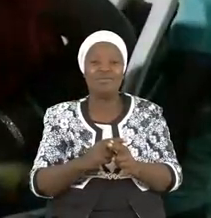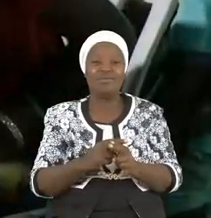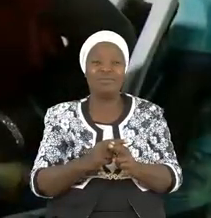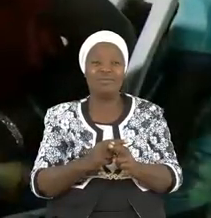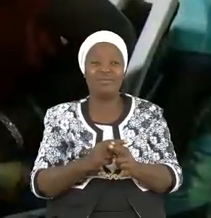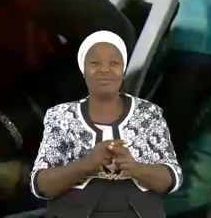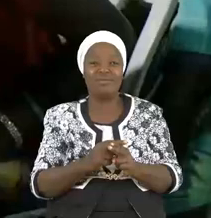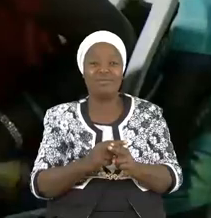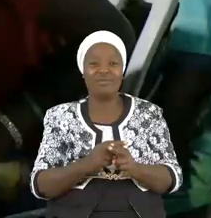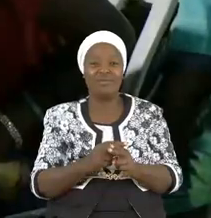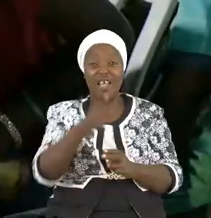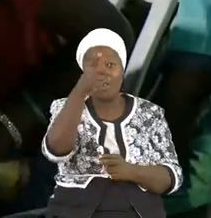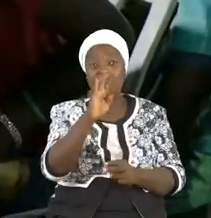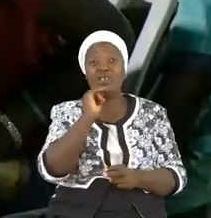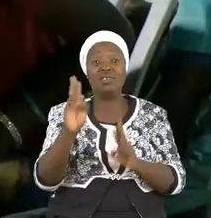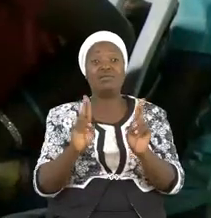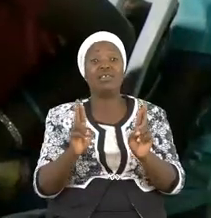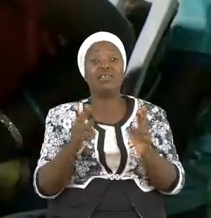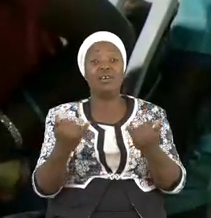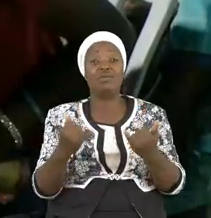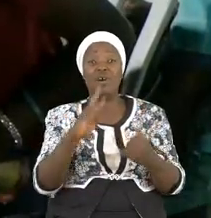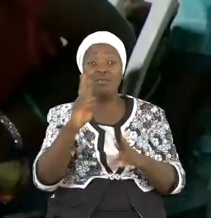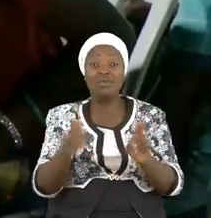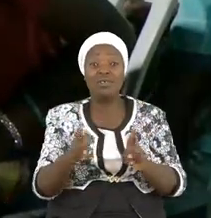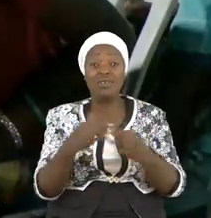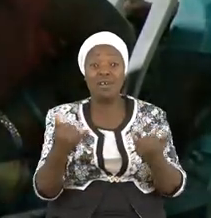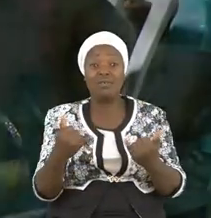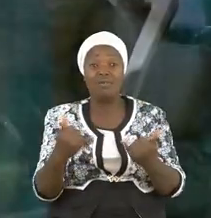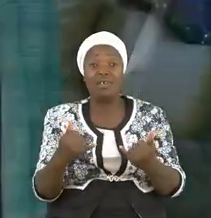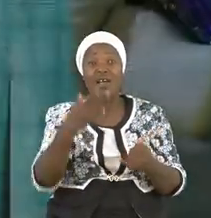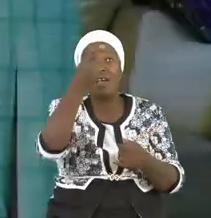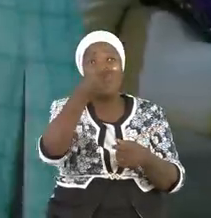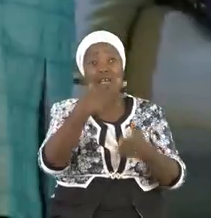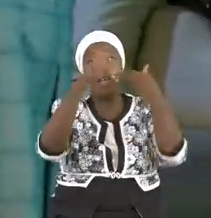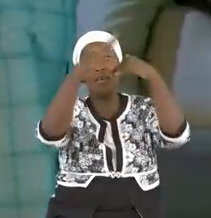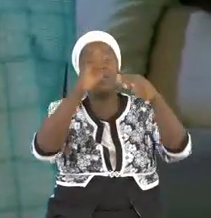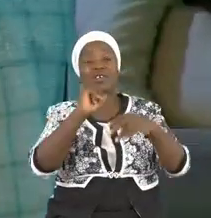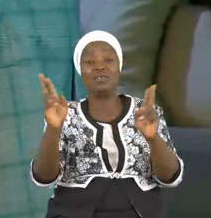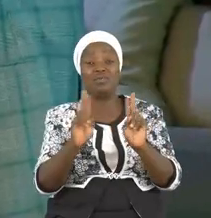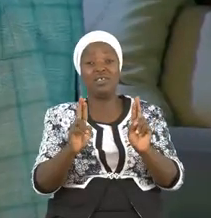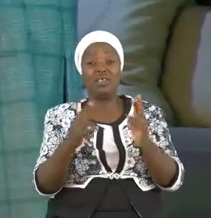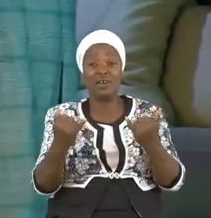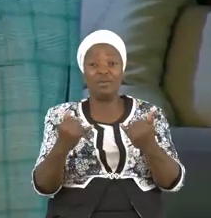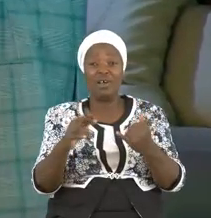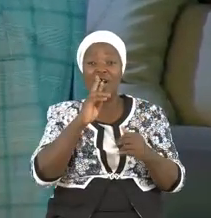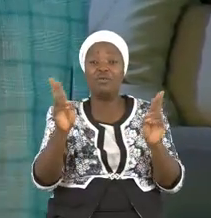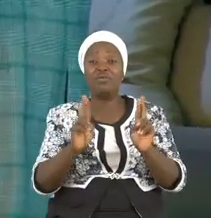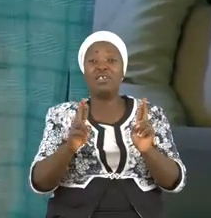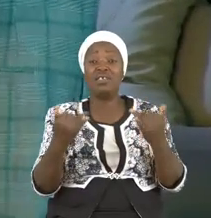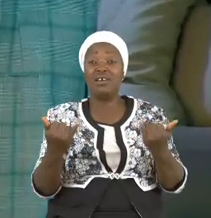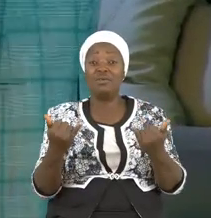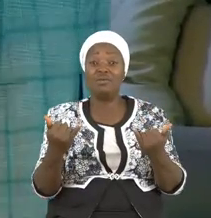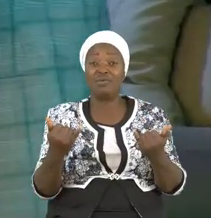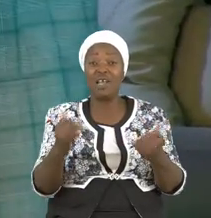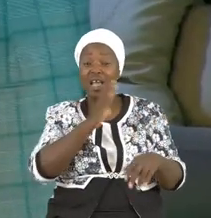God is ready. Are you ready? Heaven is ready. Are you ready? Christ, the Savior, is ready